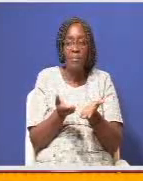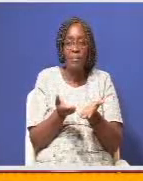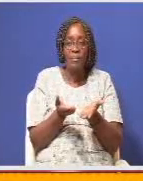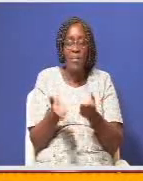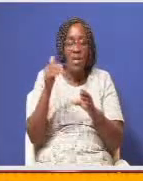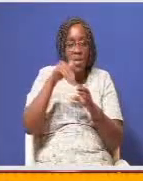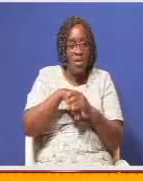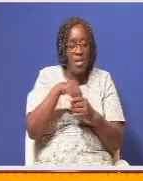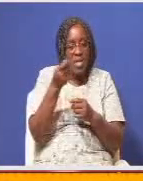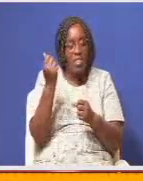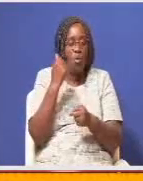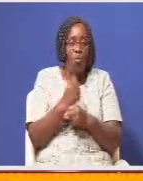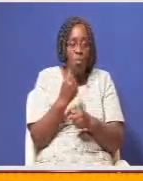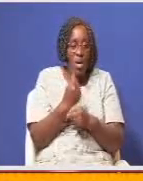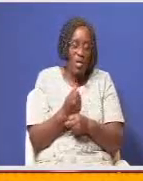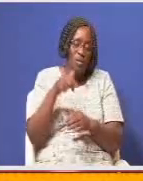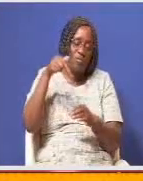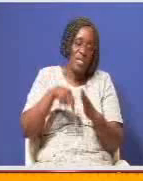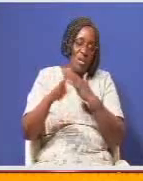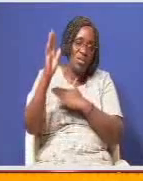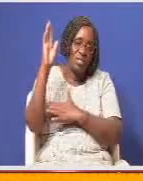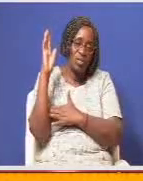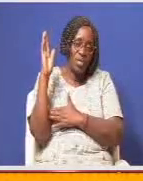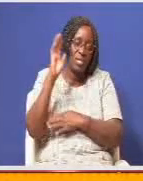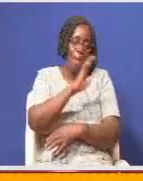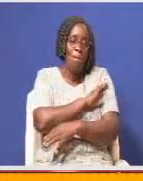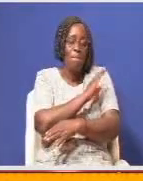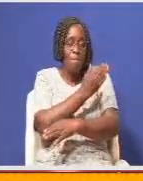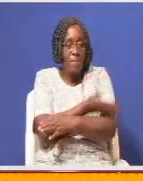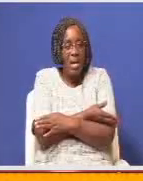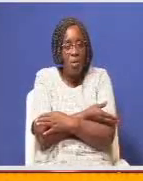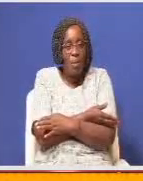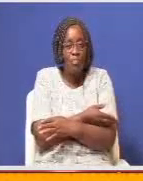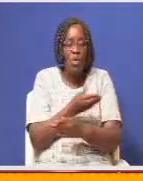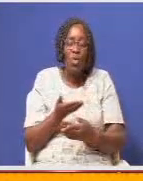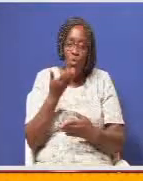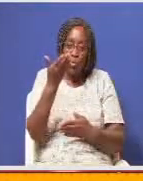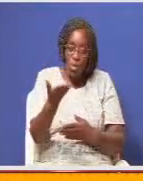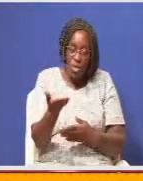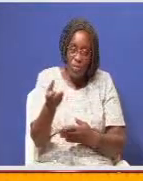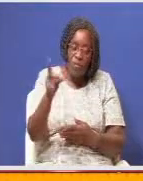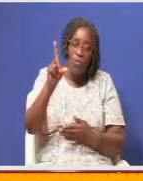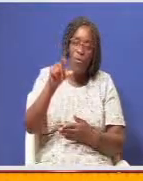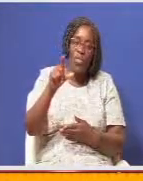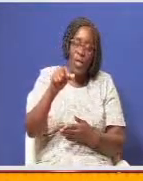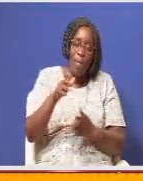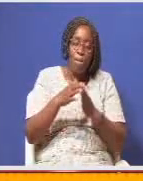in the execution of their internal security mandate, to give them